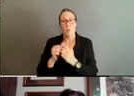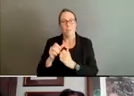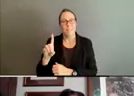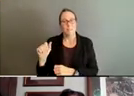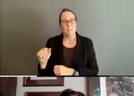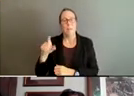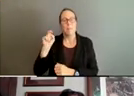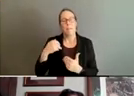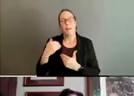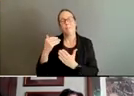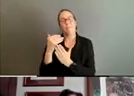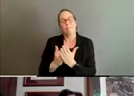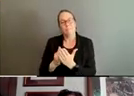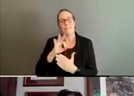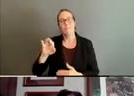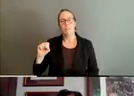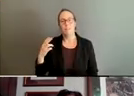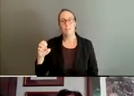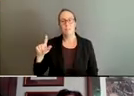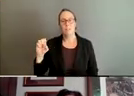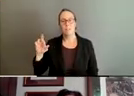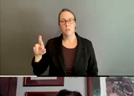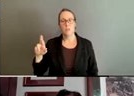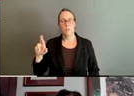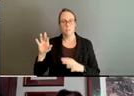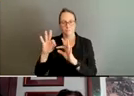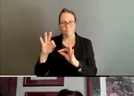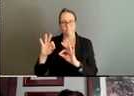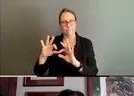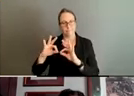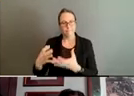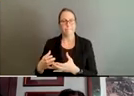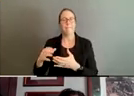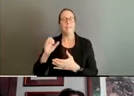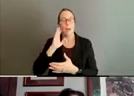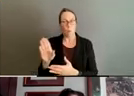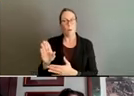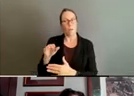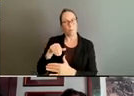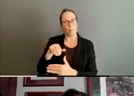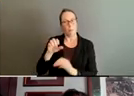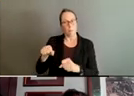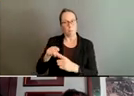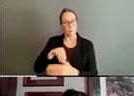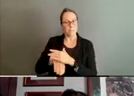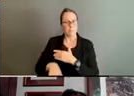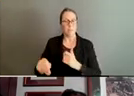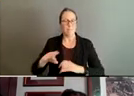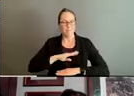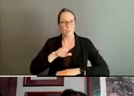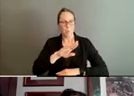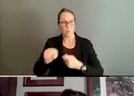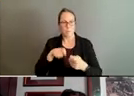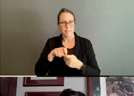shelter facilities in the area that are accessible and are going to be able to meet your particular needs. You know, I just recently came